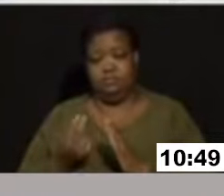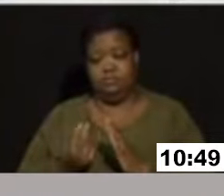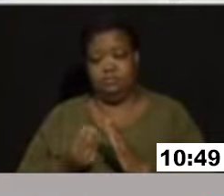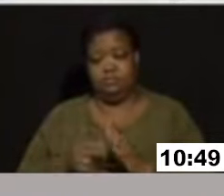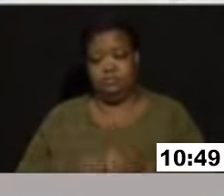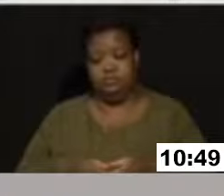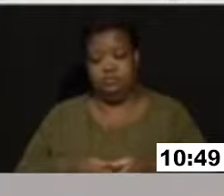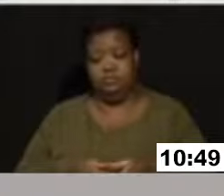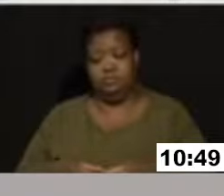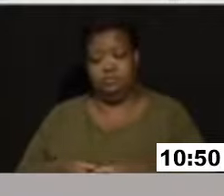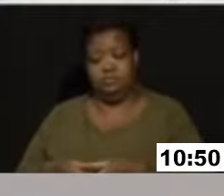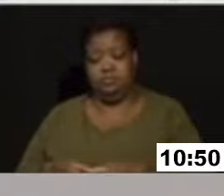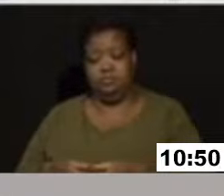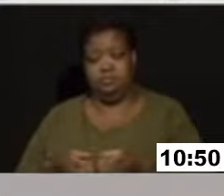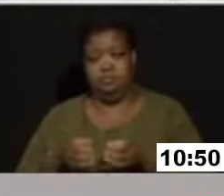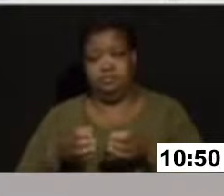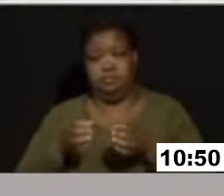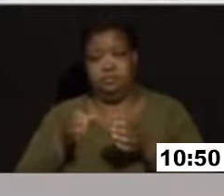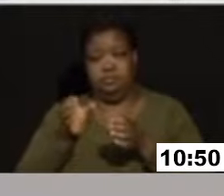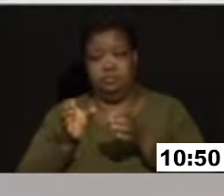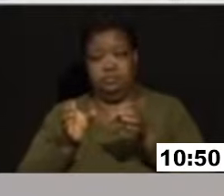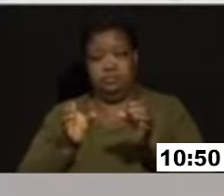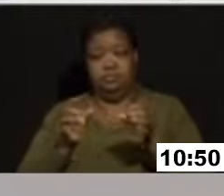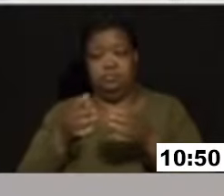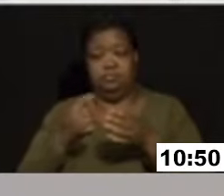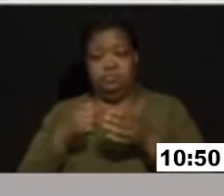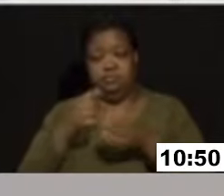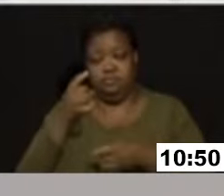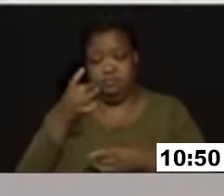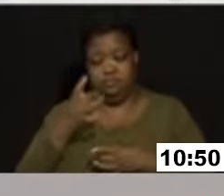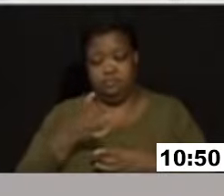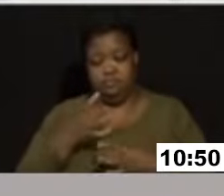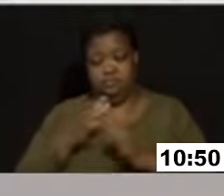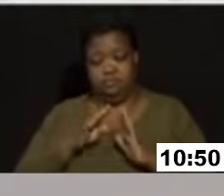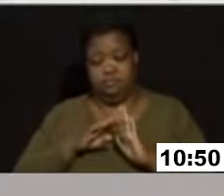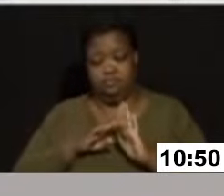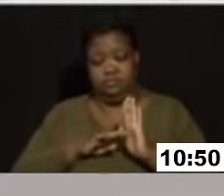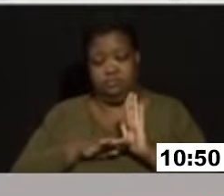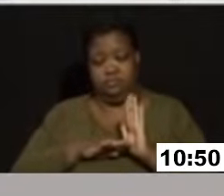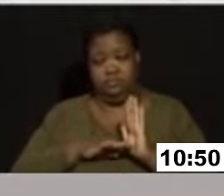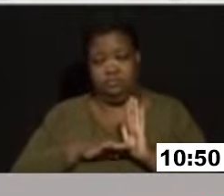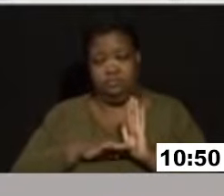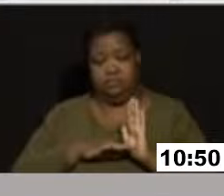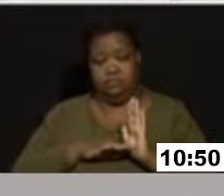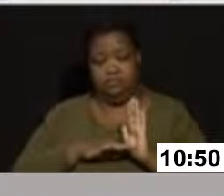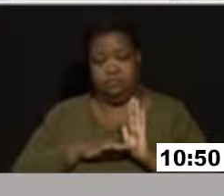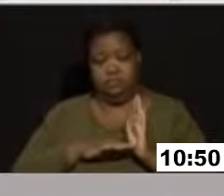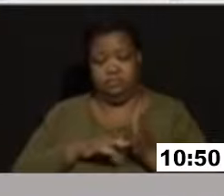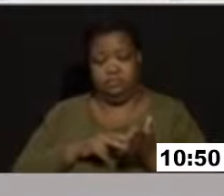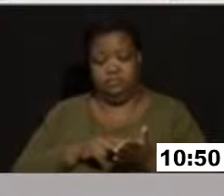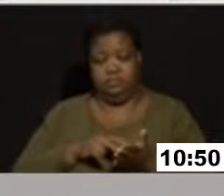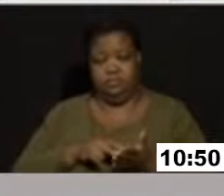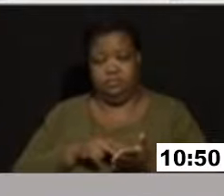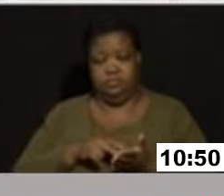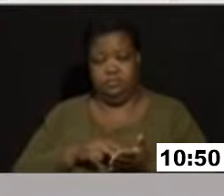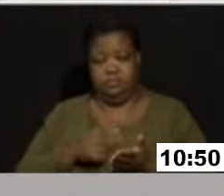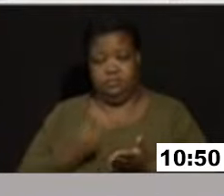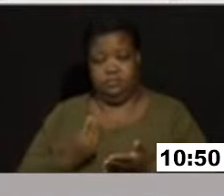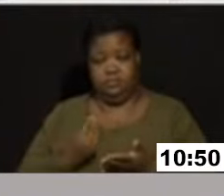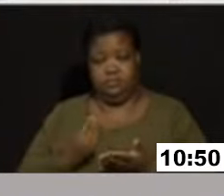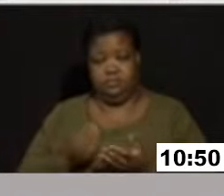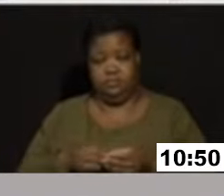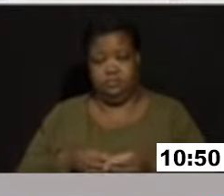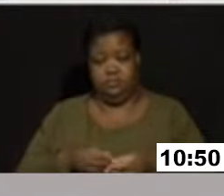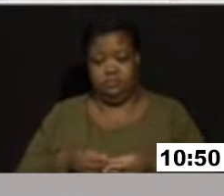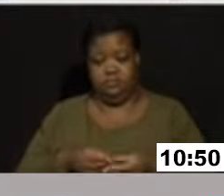arch files. If you can direct that they simply give us a list of the page numbers of the documents that are